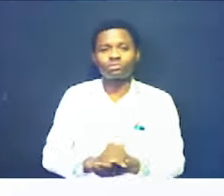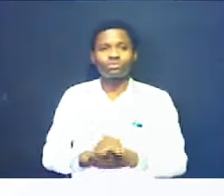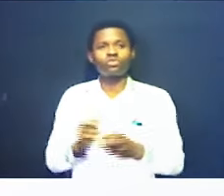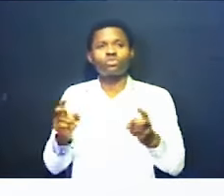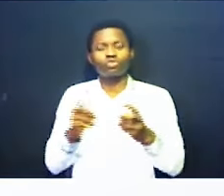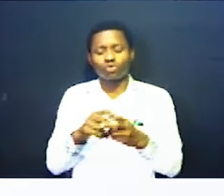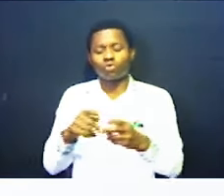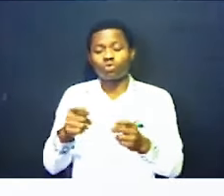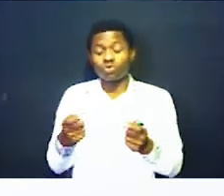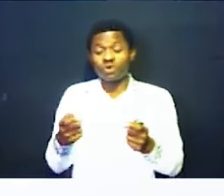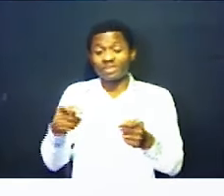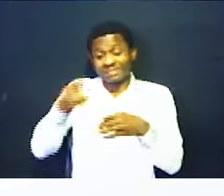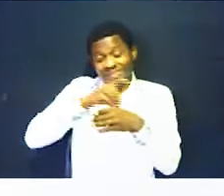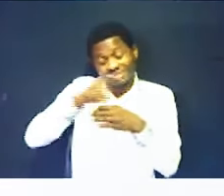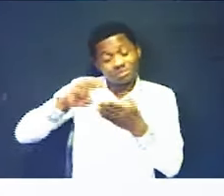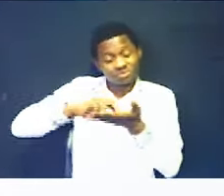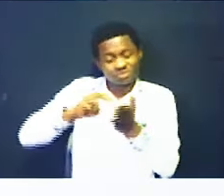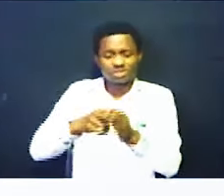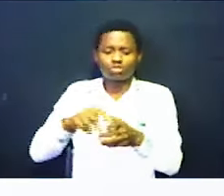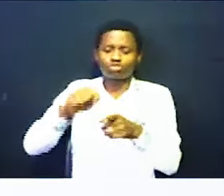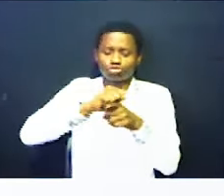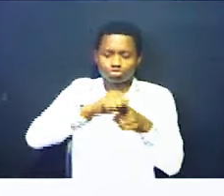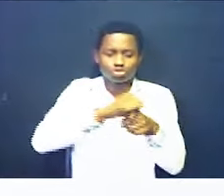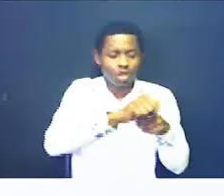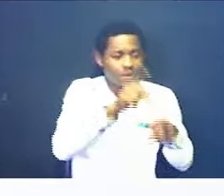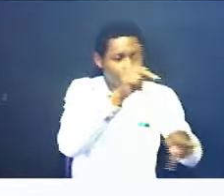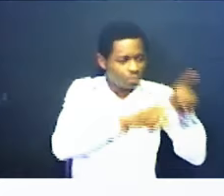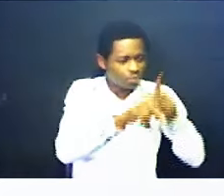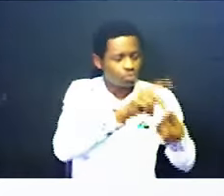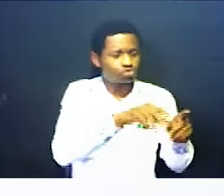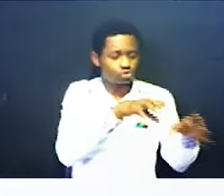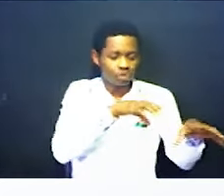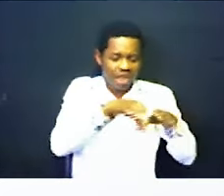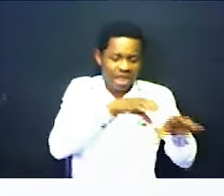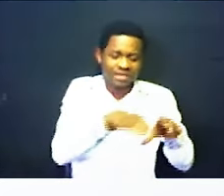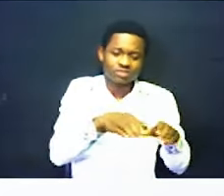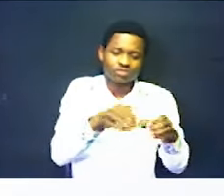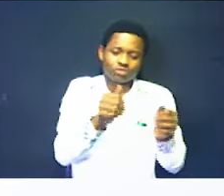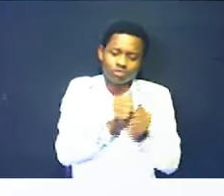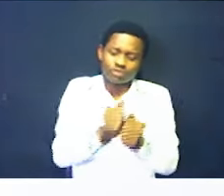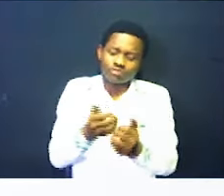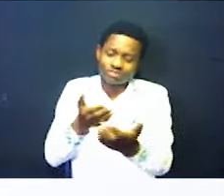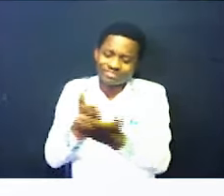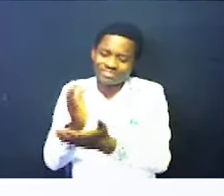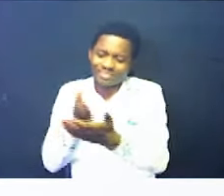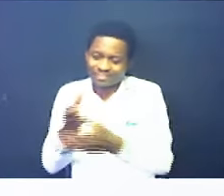act in accordance to the rules and drills and